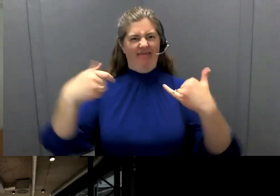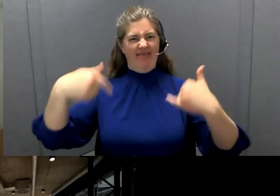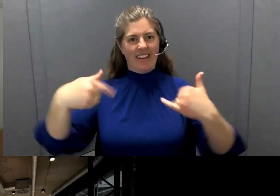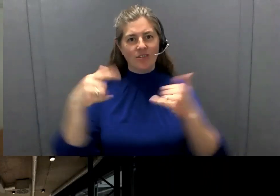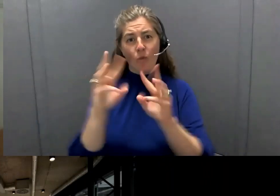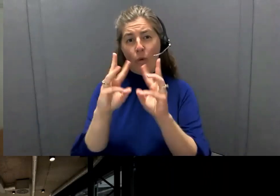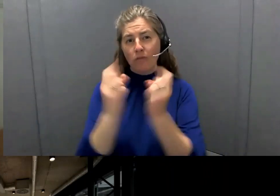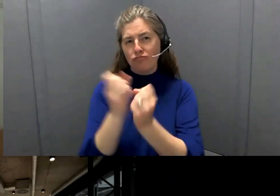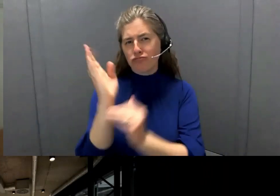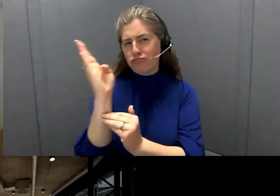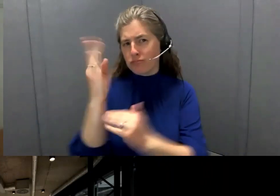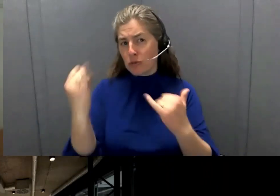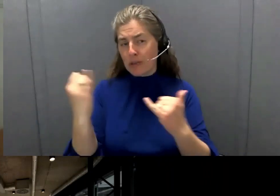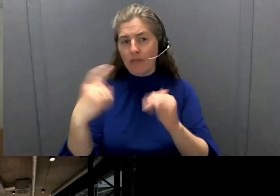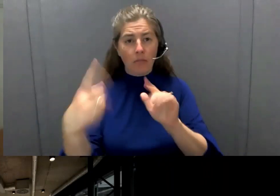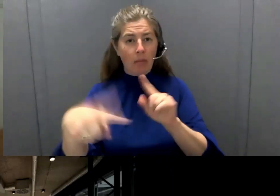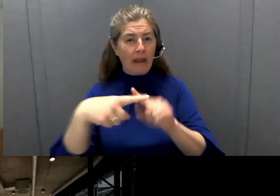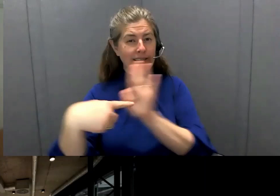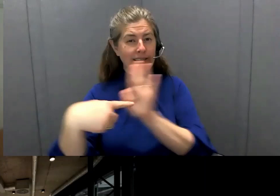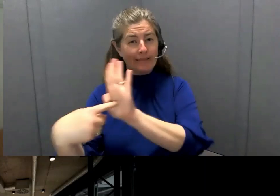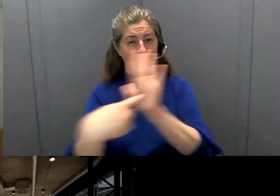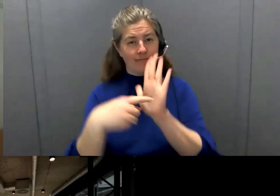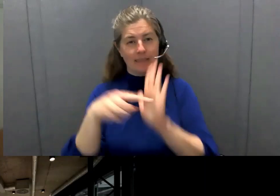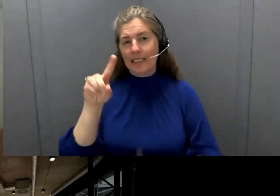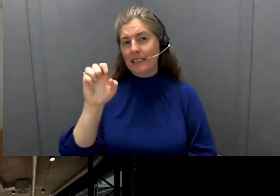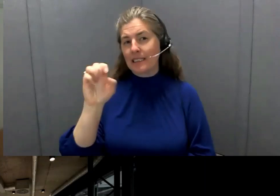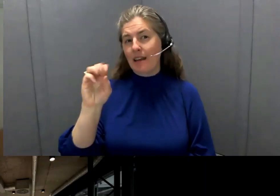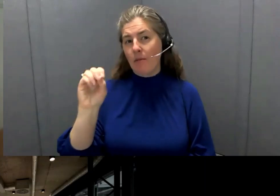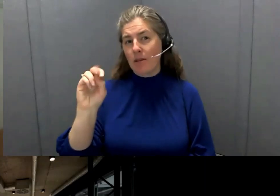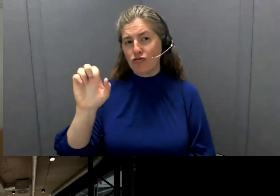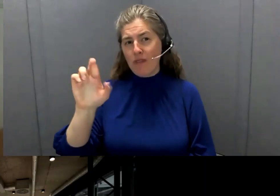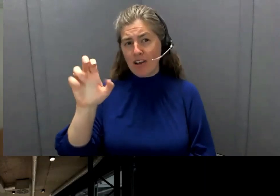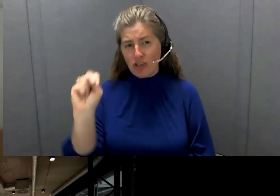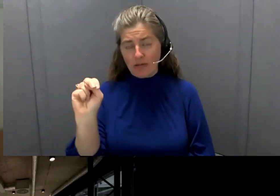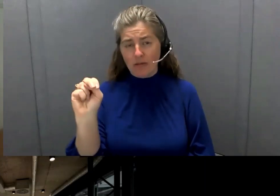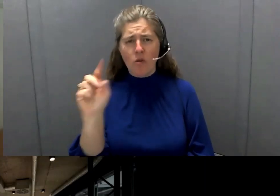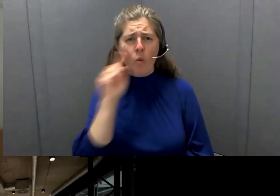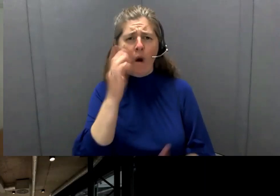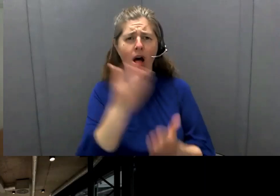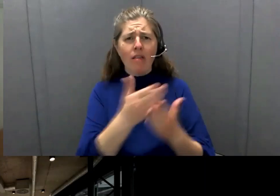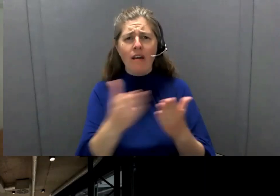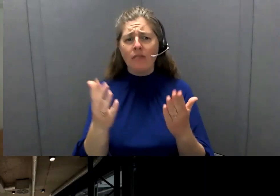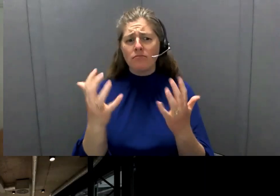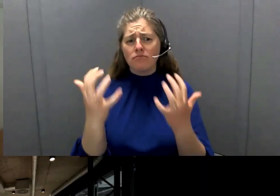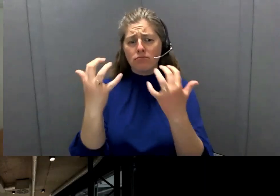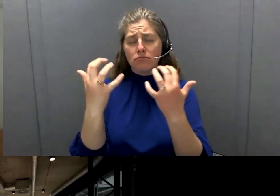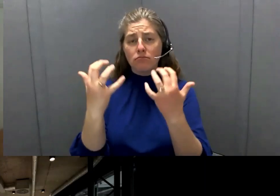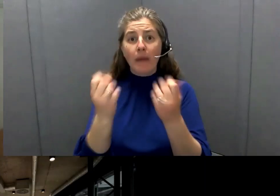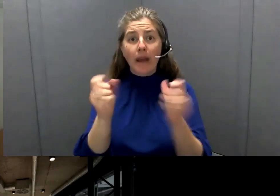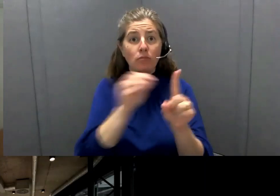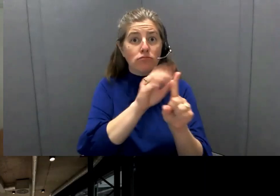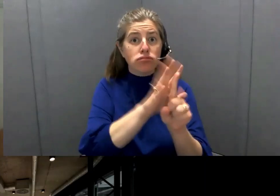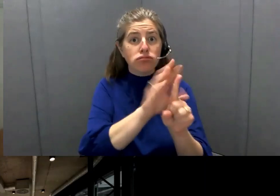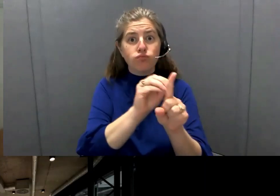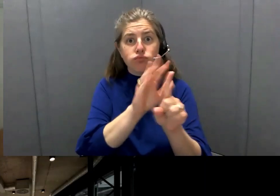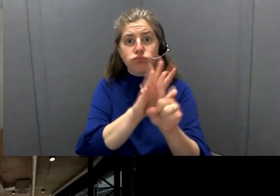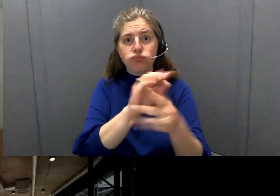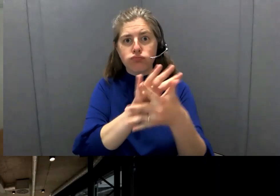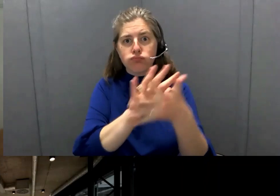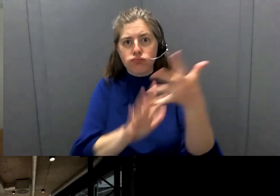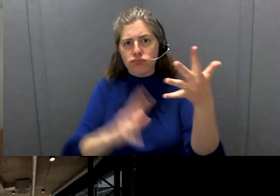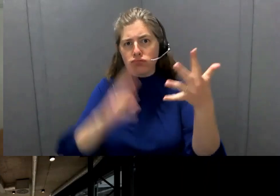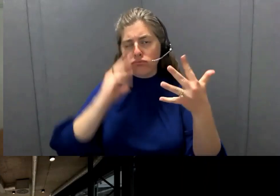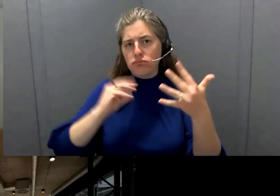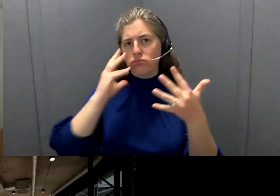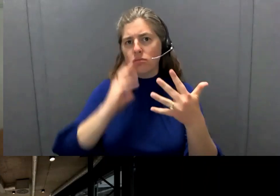this workshop and demonstration. It is one thing to have as many orientations as we've had, and that